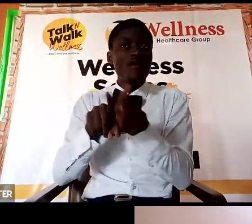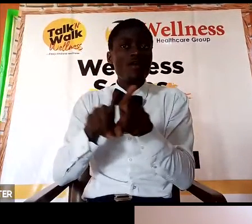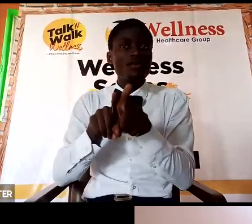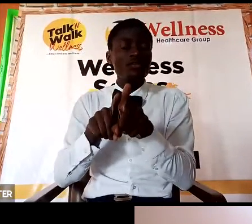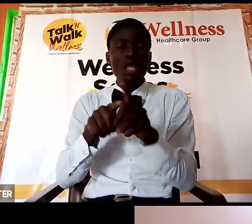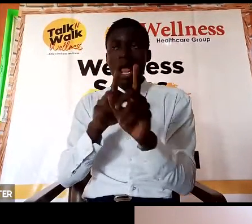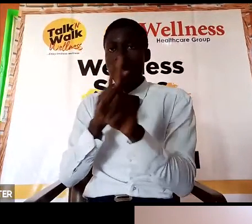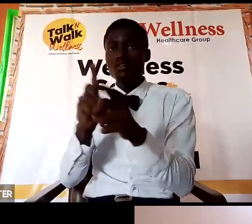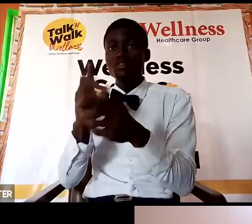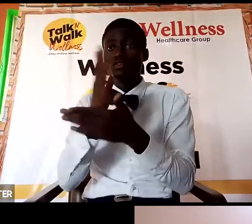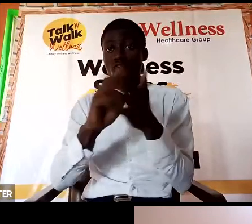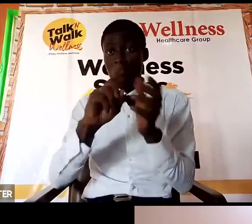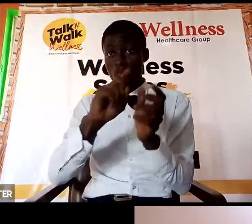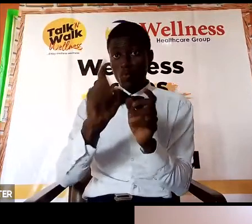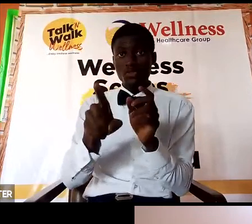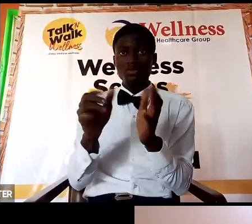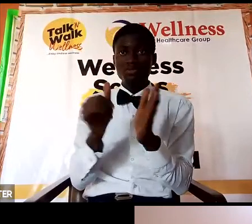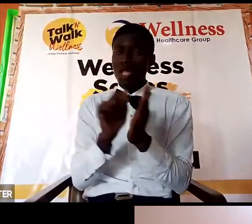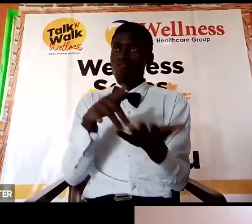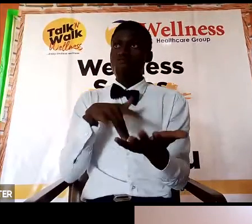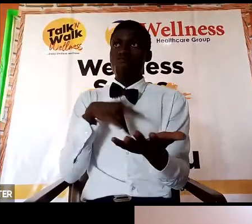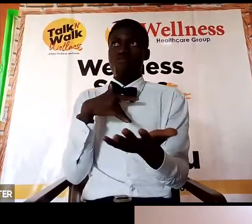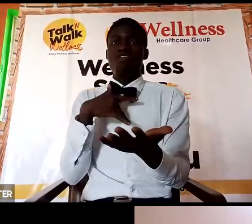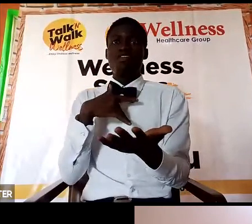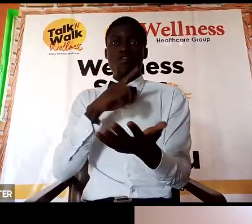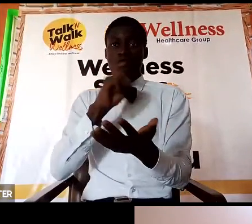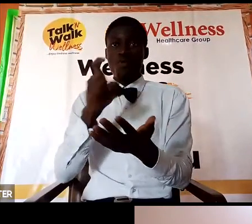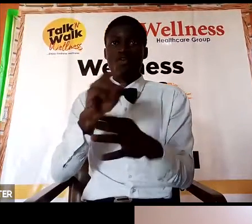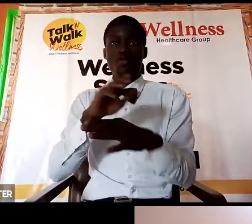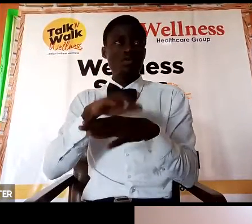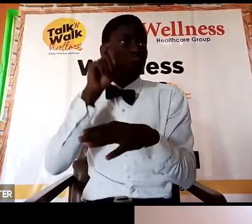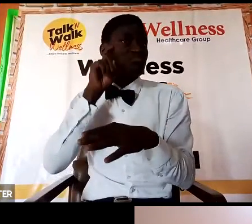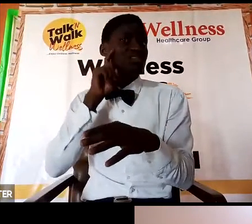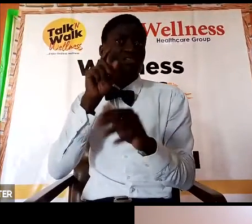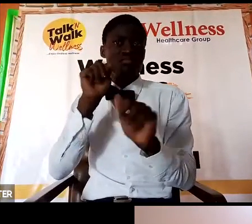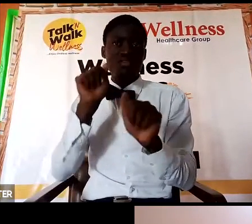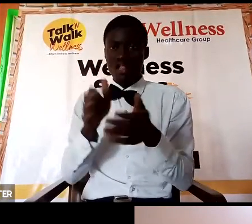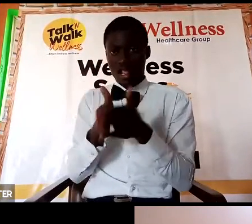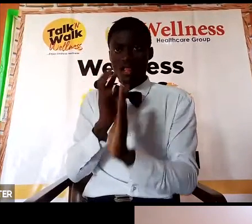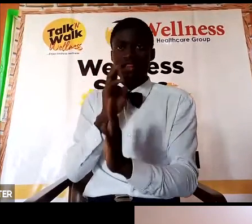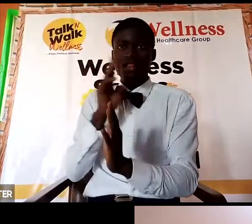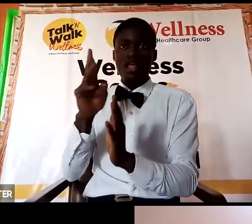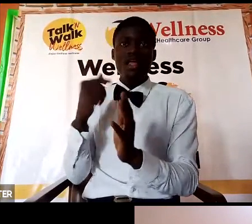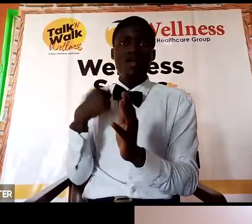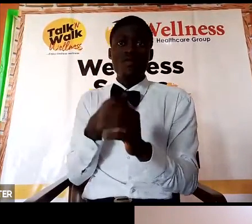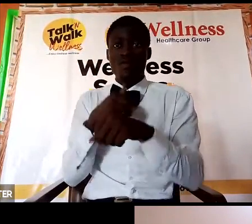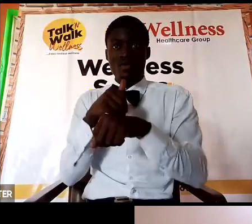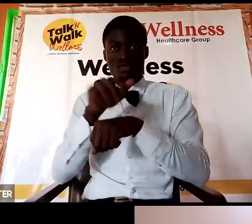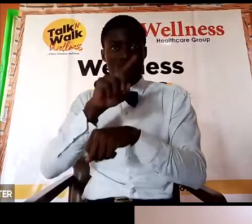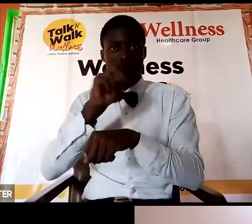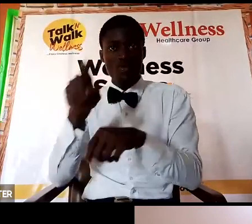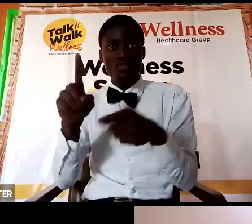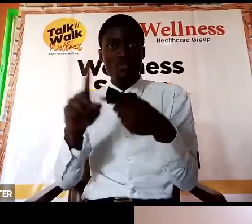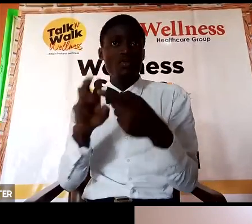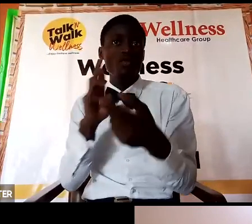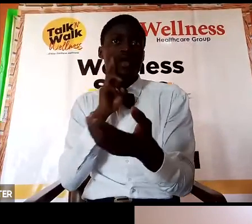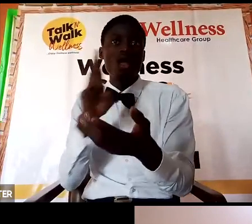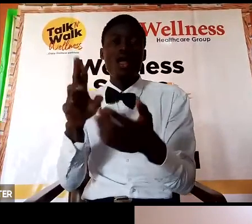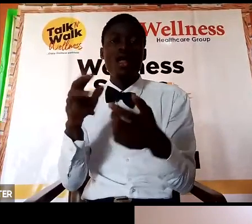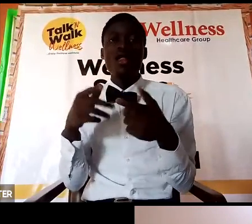guys have also sent to us for us to ask her. So we're going to be sending that to her. So let's tighten our